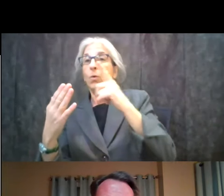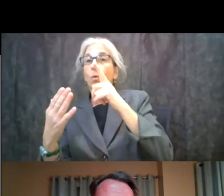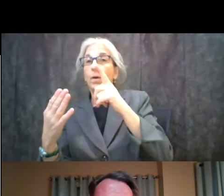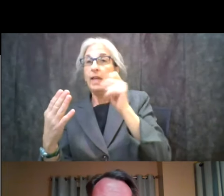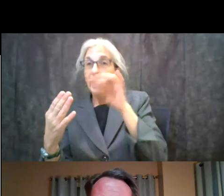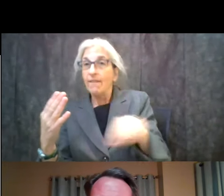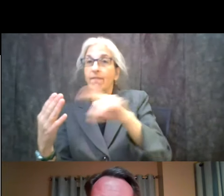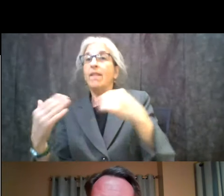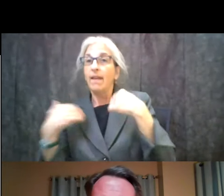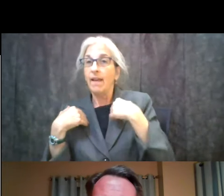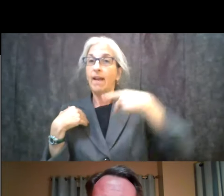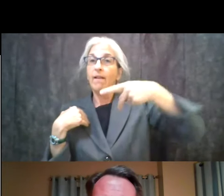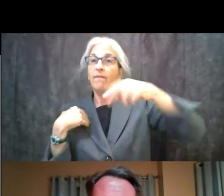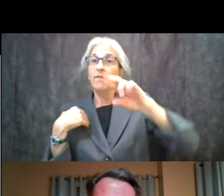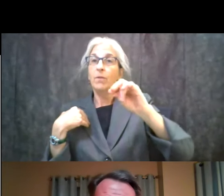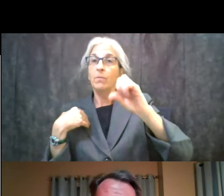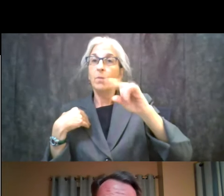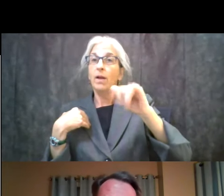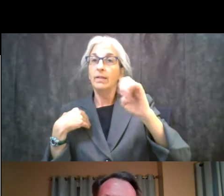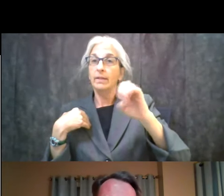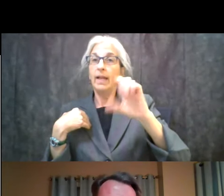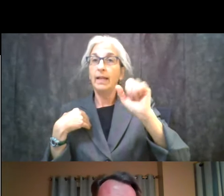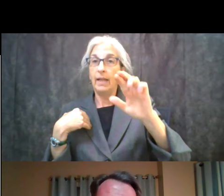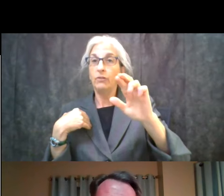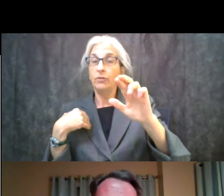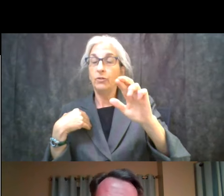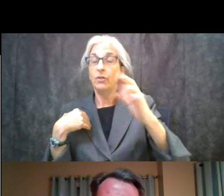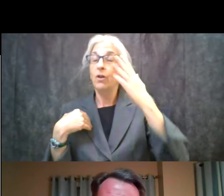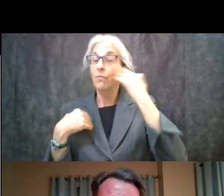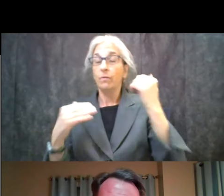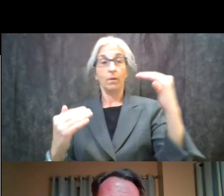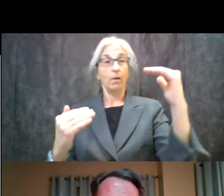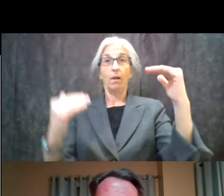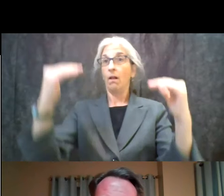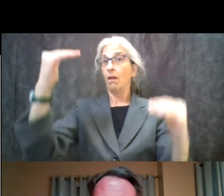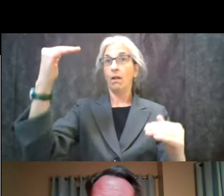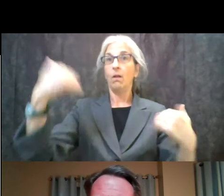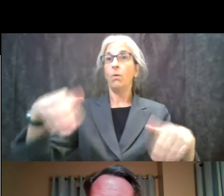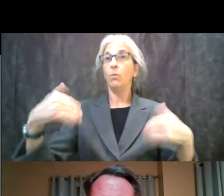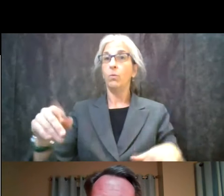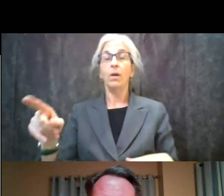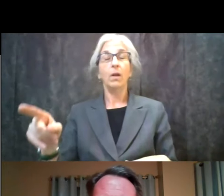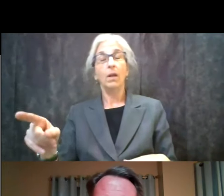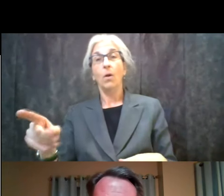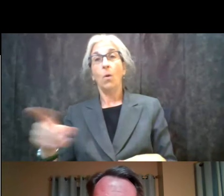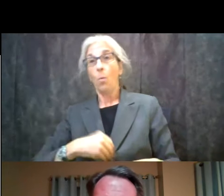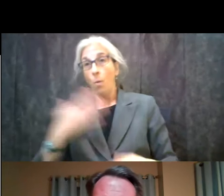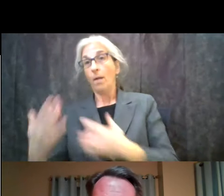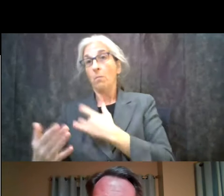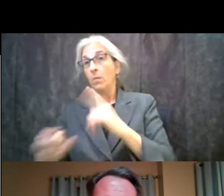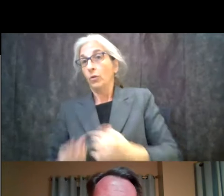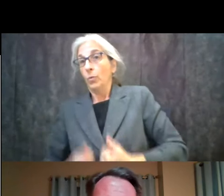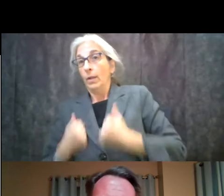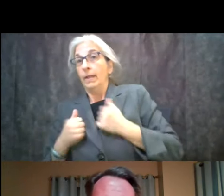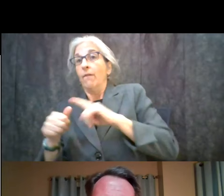individuals and white individuals with regard to cancer, almost half of that difference, a very significant fraction of that mortality difference is attributable